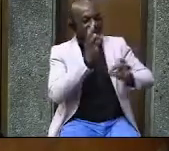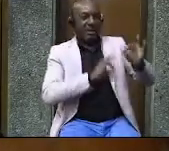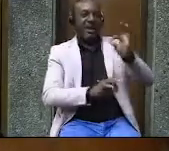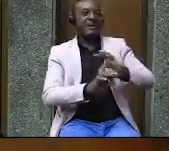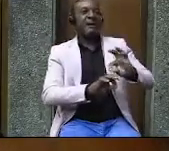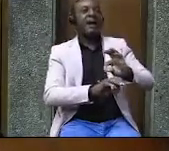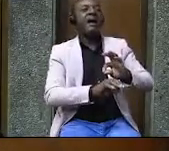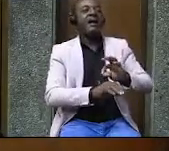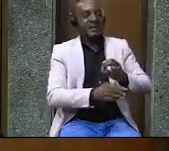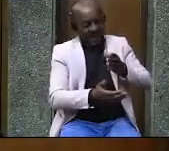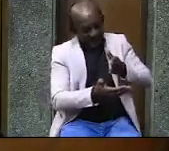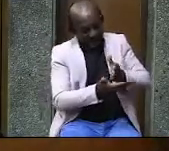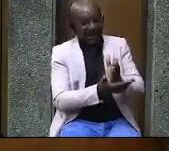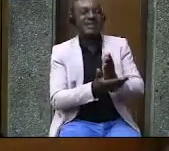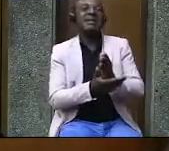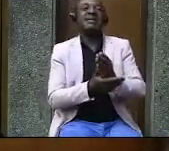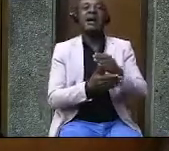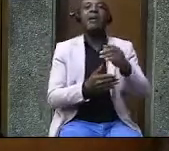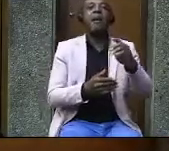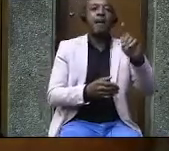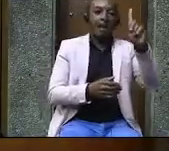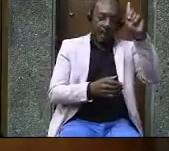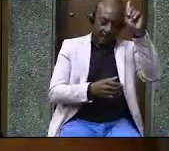laws, administrative courts,